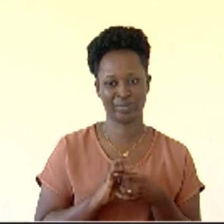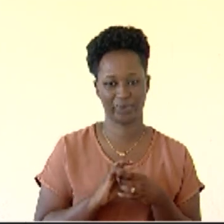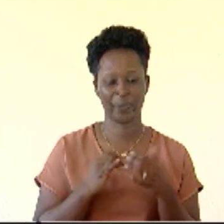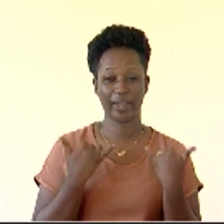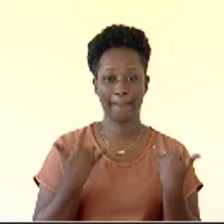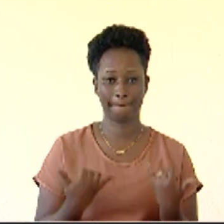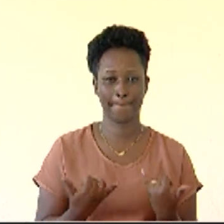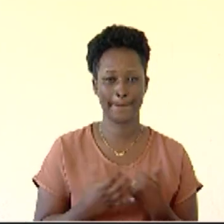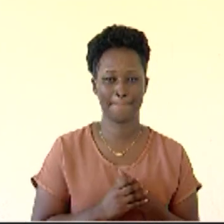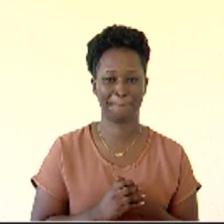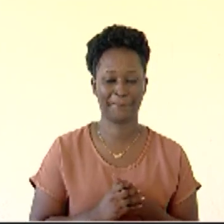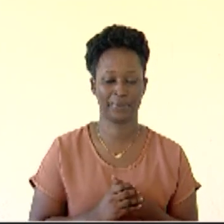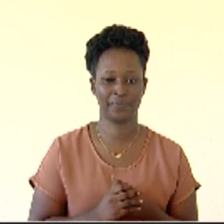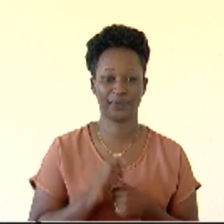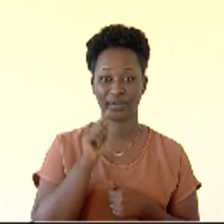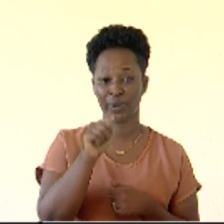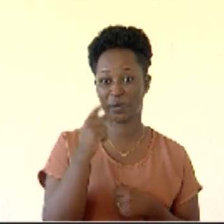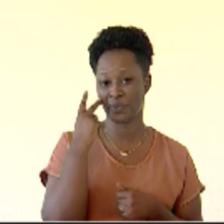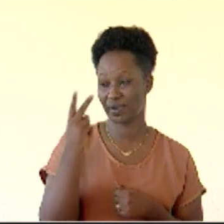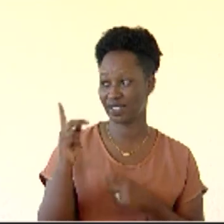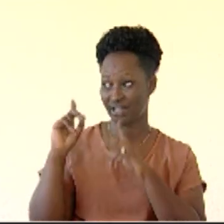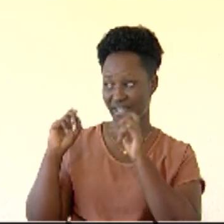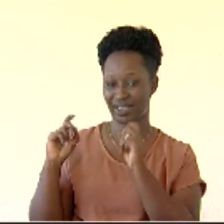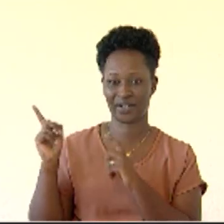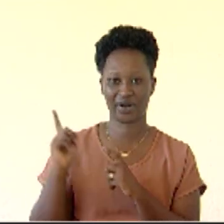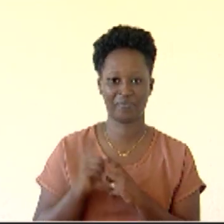Now, you see the diagram.